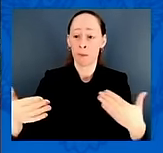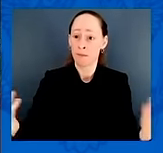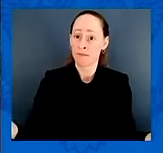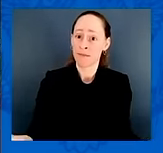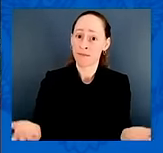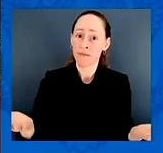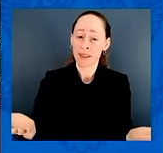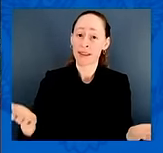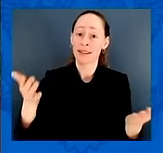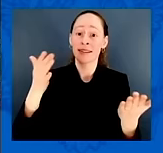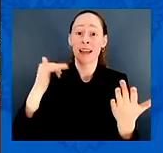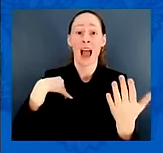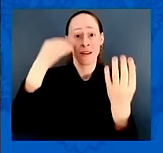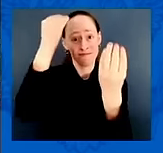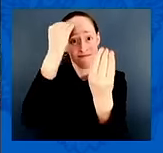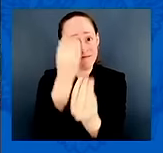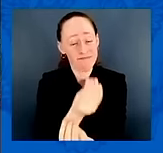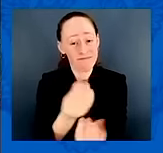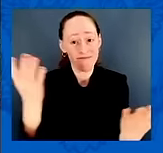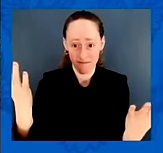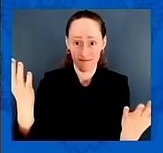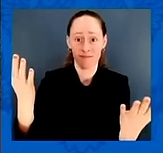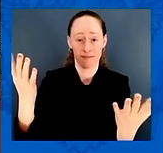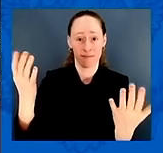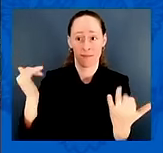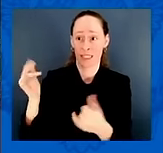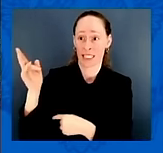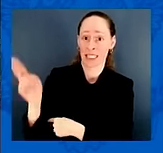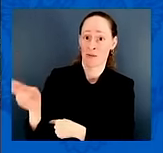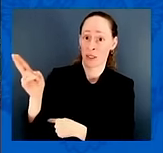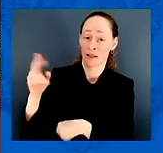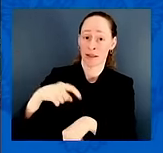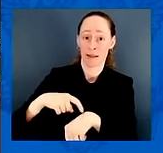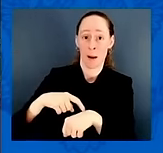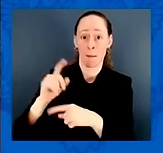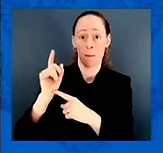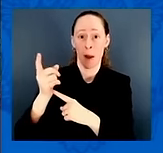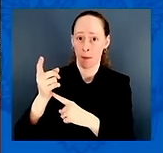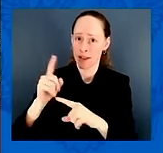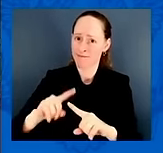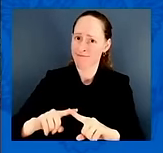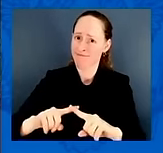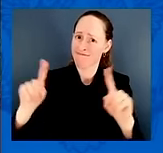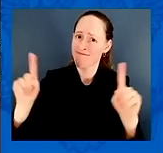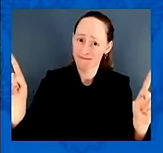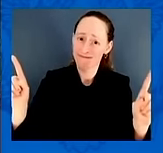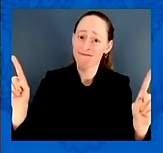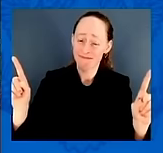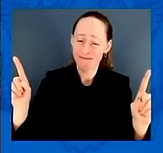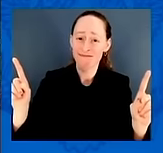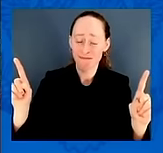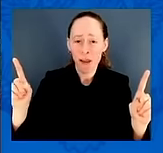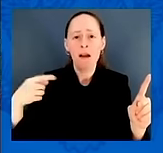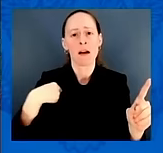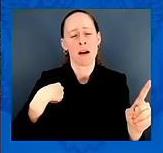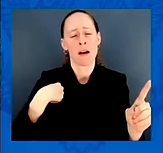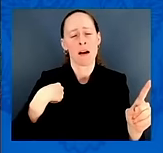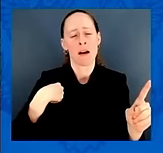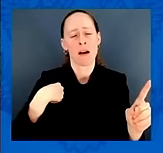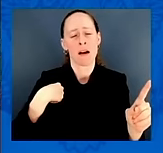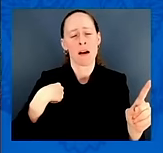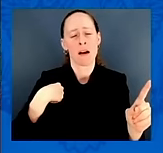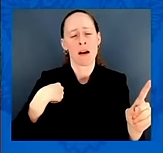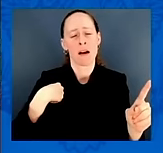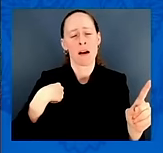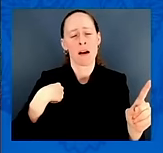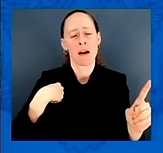yes, my purpose tonight is to wake up the Congress and alert the American people that this is no ordinary moment either." Yeah, I would